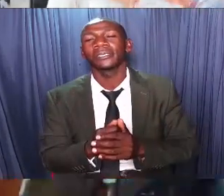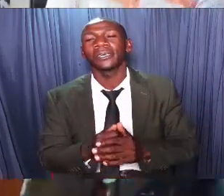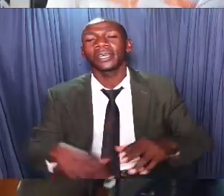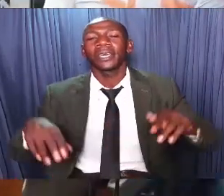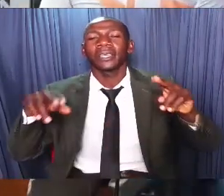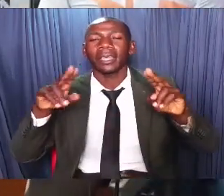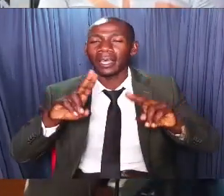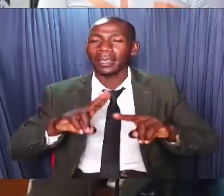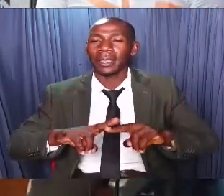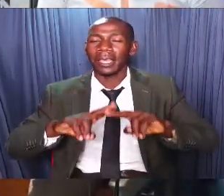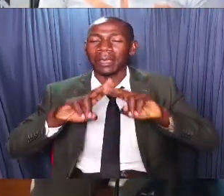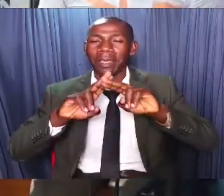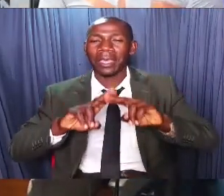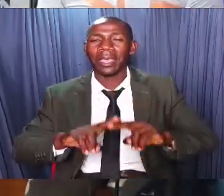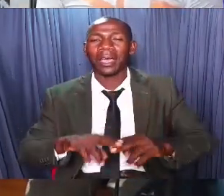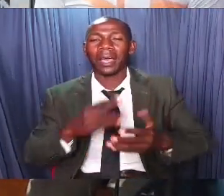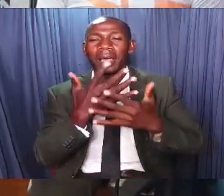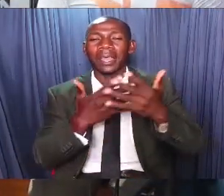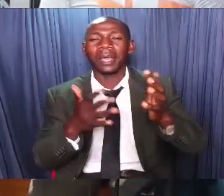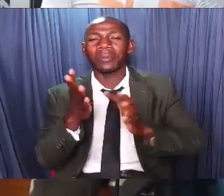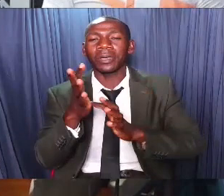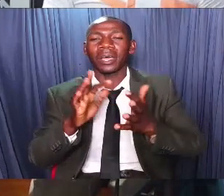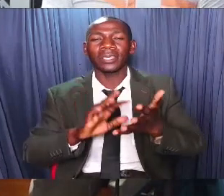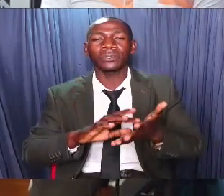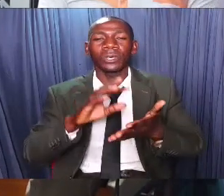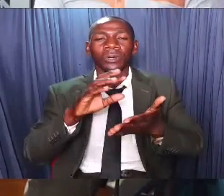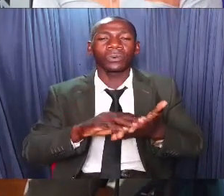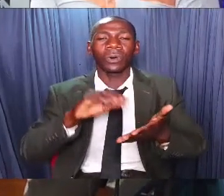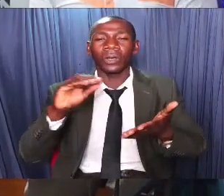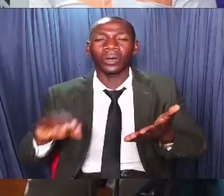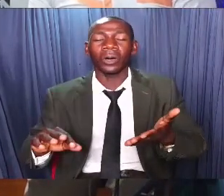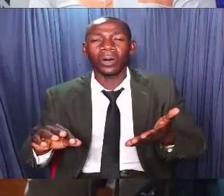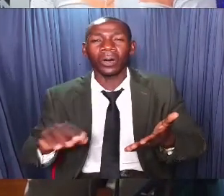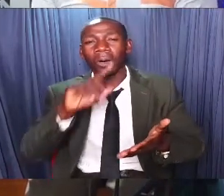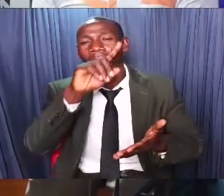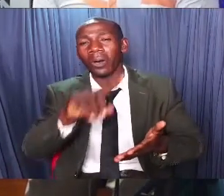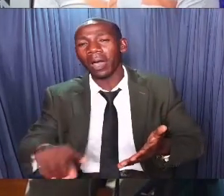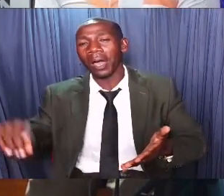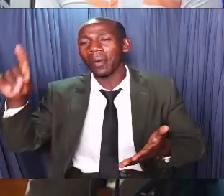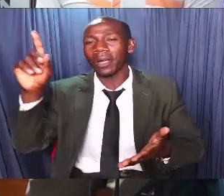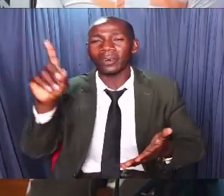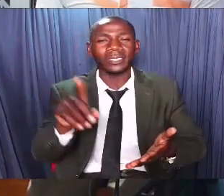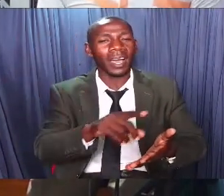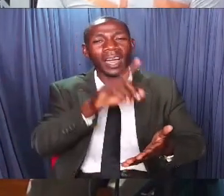Hallelujah tegemea ya Yesu Mwana wa